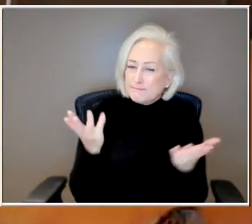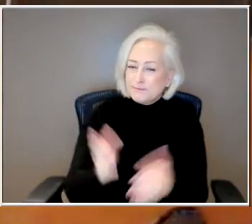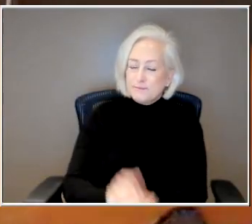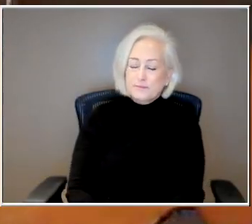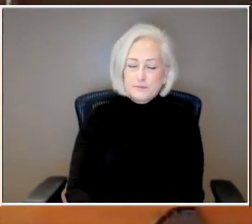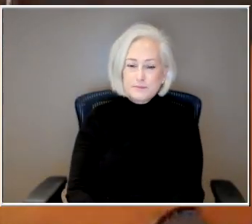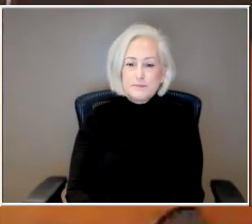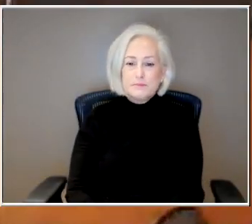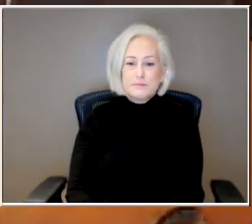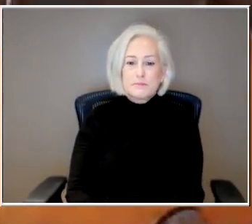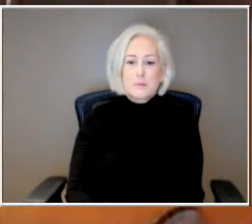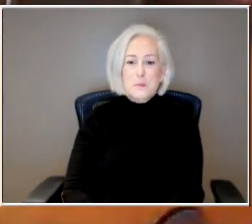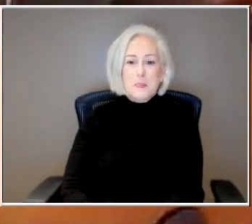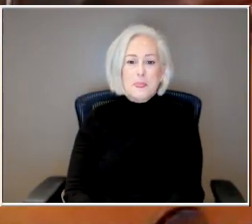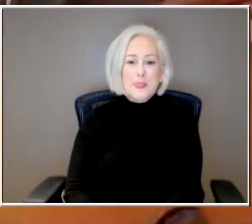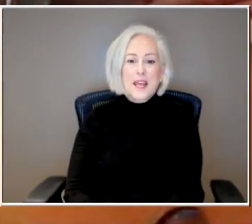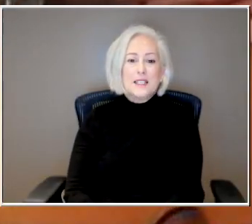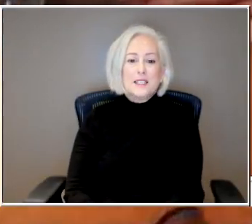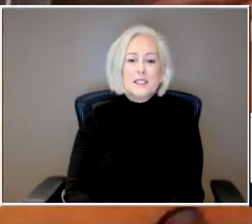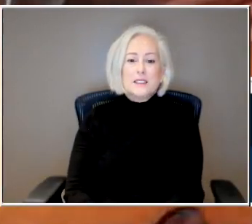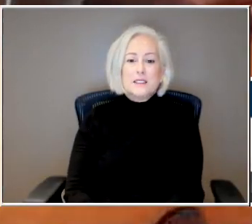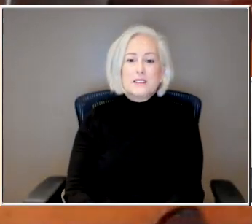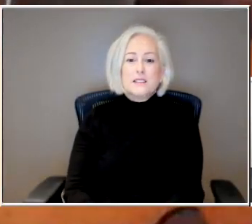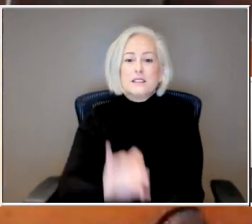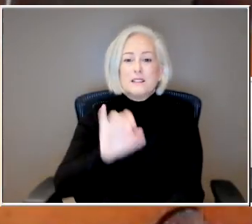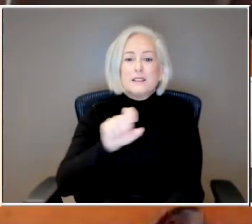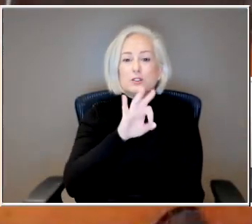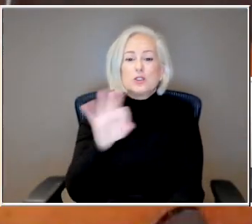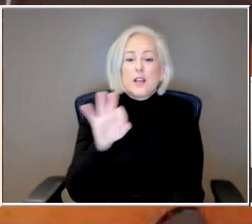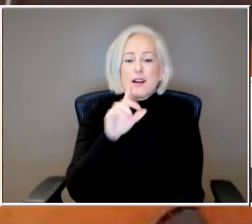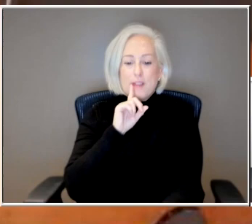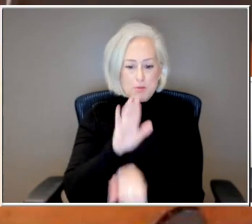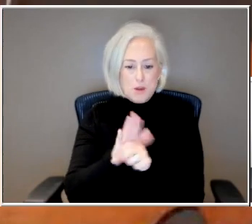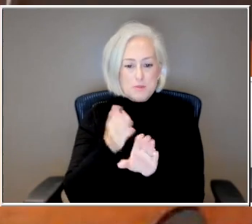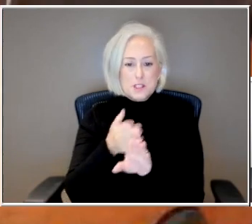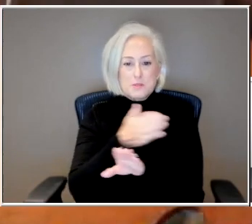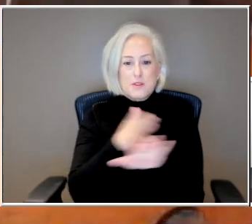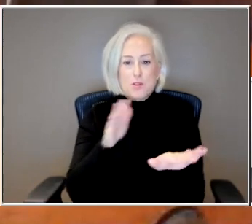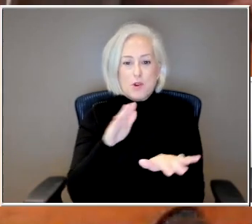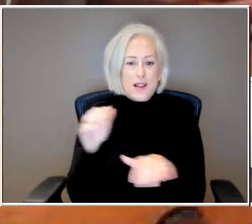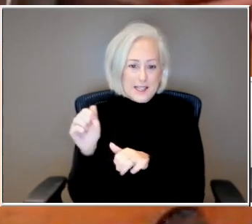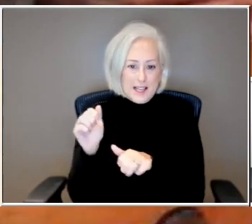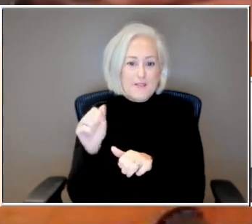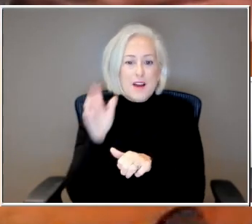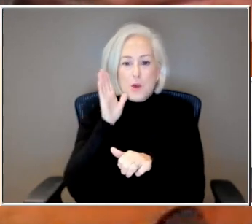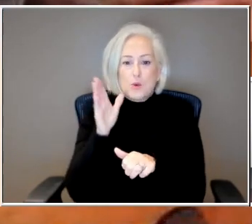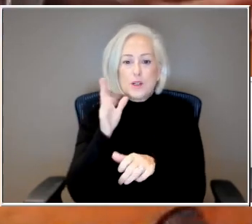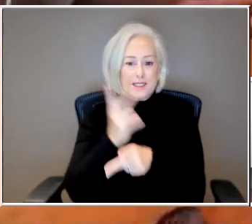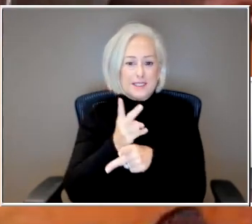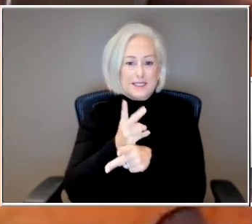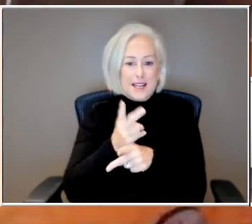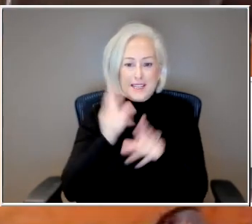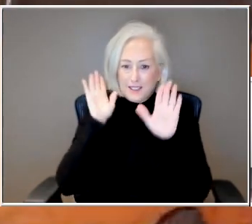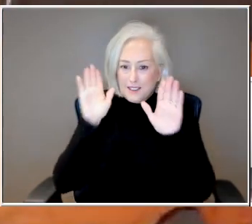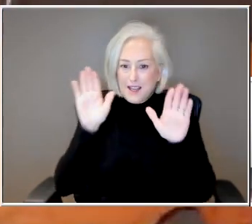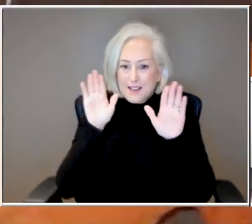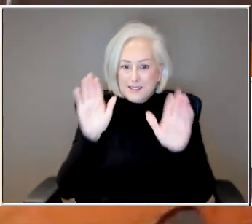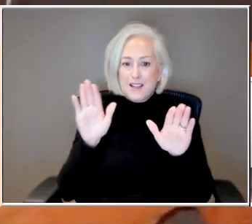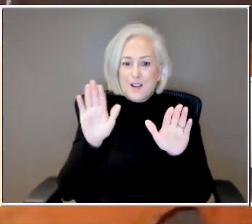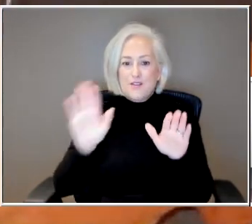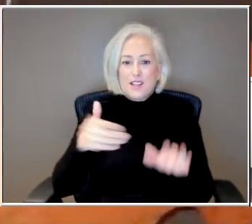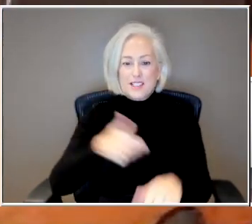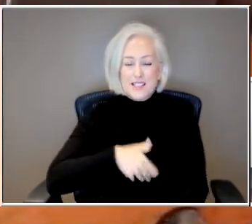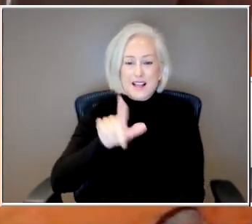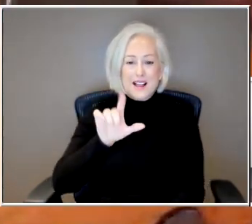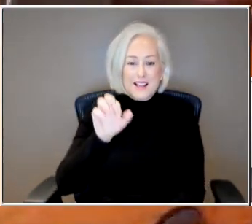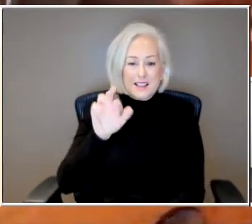I made Jeff a promise before I left, whom I'd take excellent care of his liver. And to this day, I think